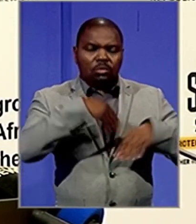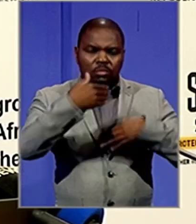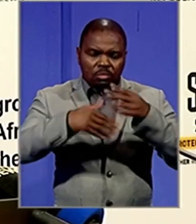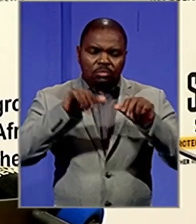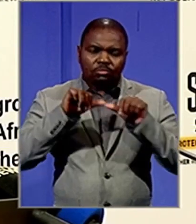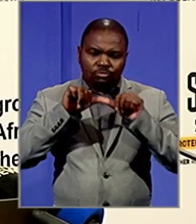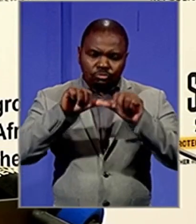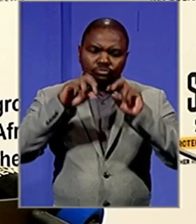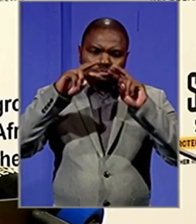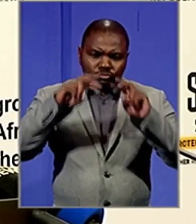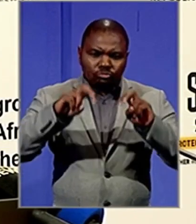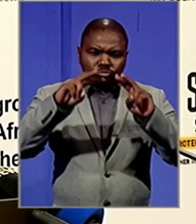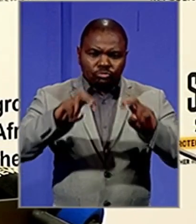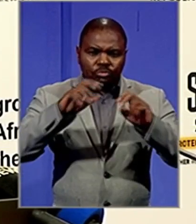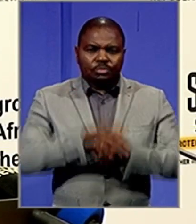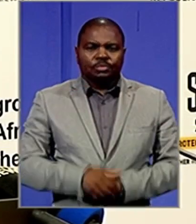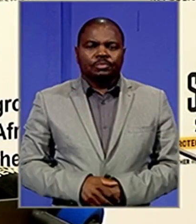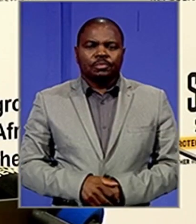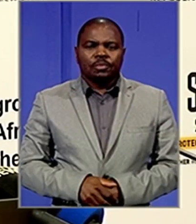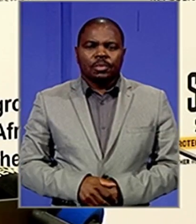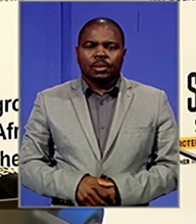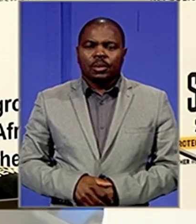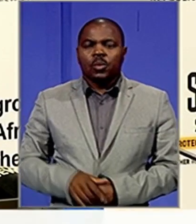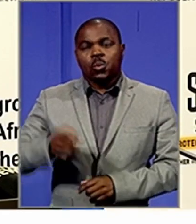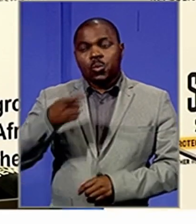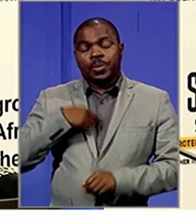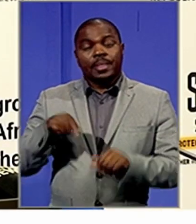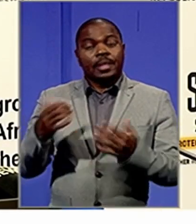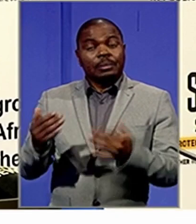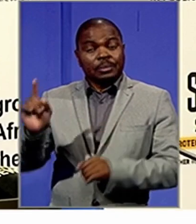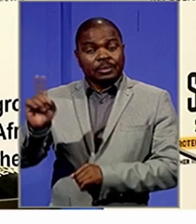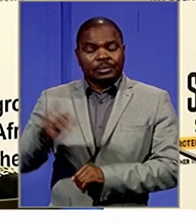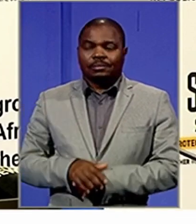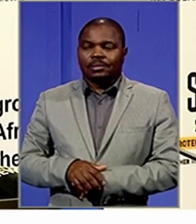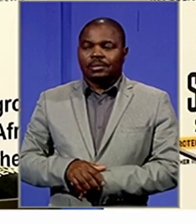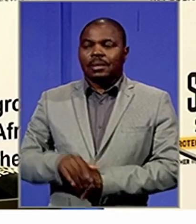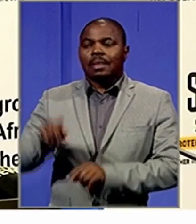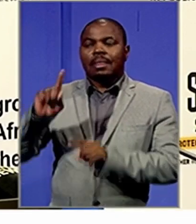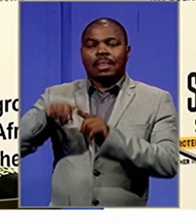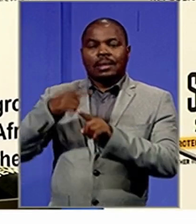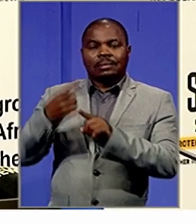You will expect cabinet members to know better